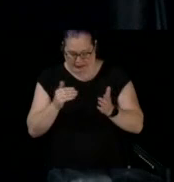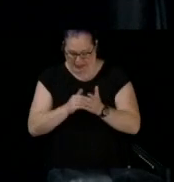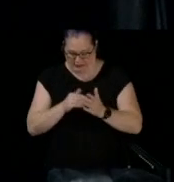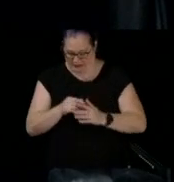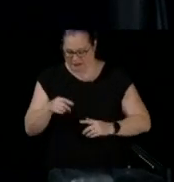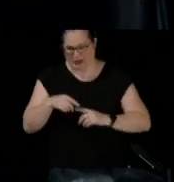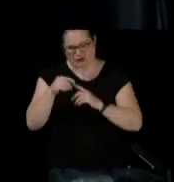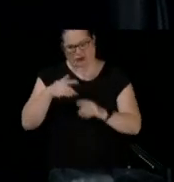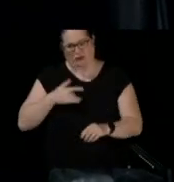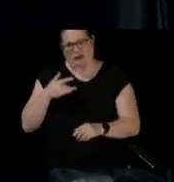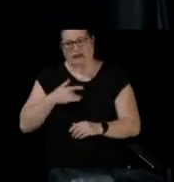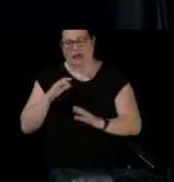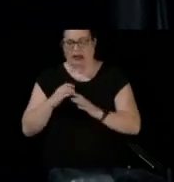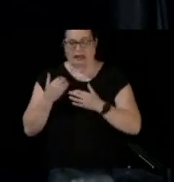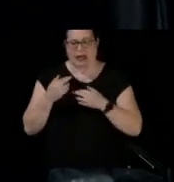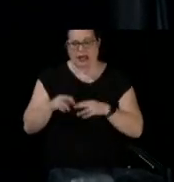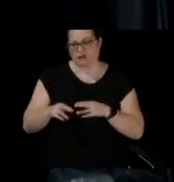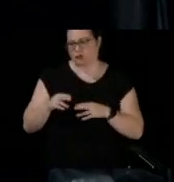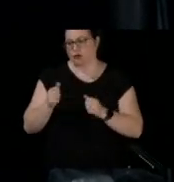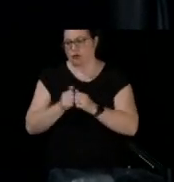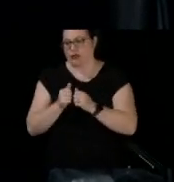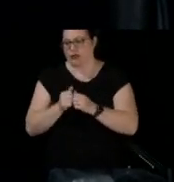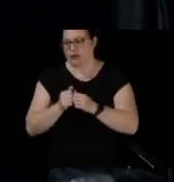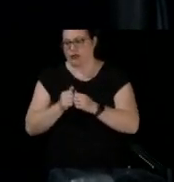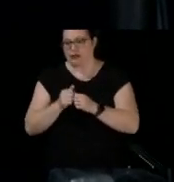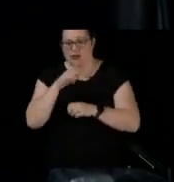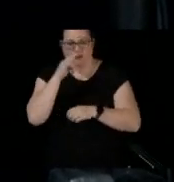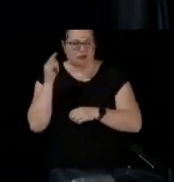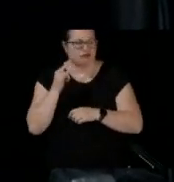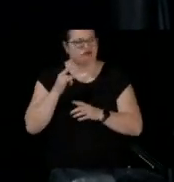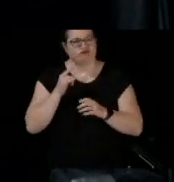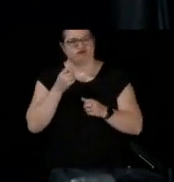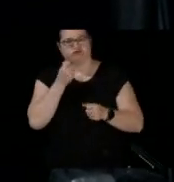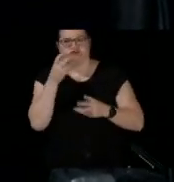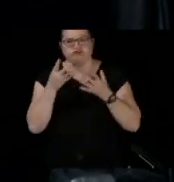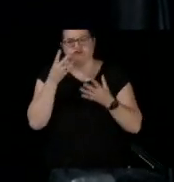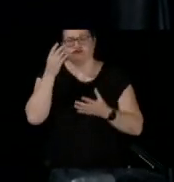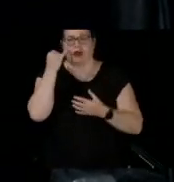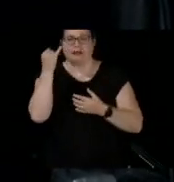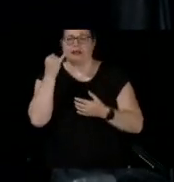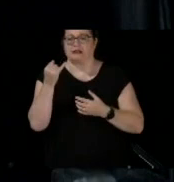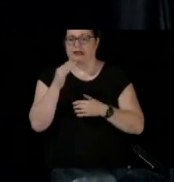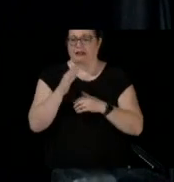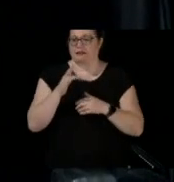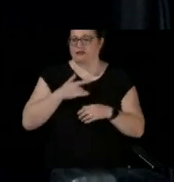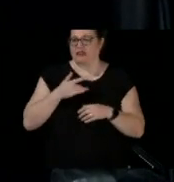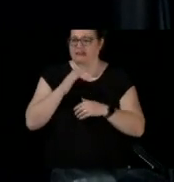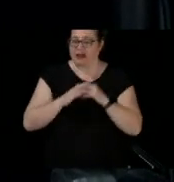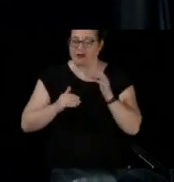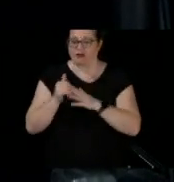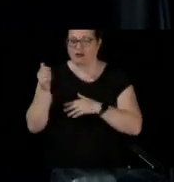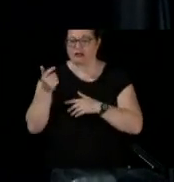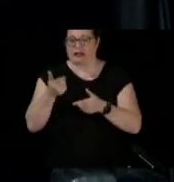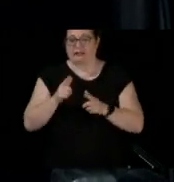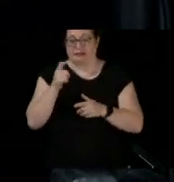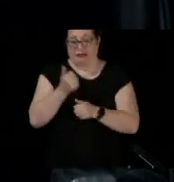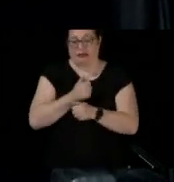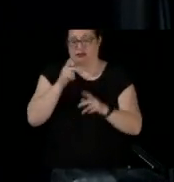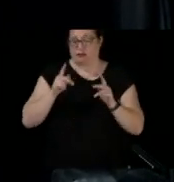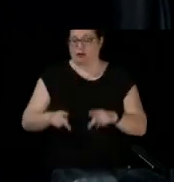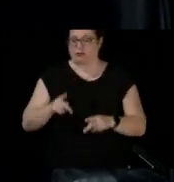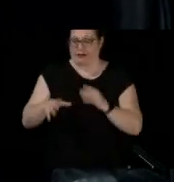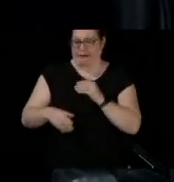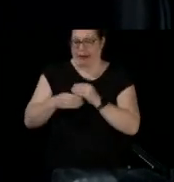atmosphere of a classroom practically humming with ideas, where a sense of comfort lets each member of a class play a unique role by adding